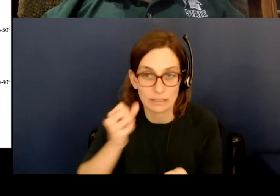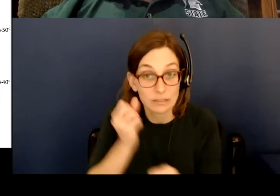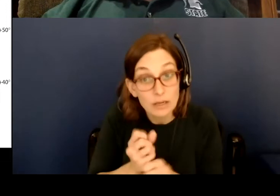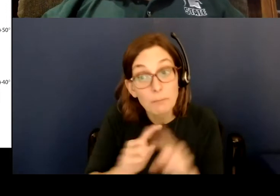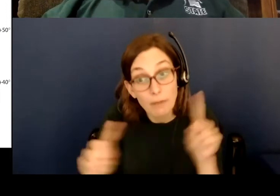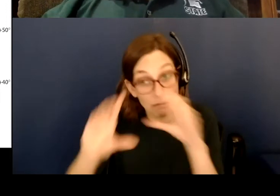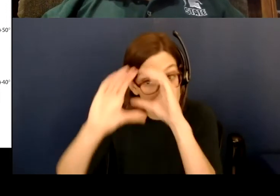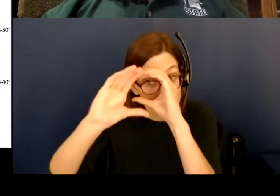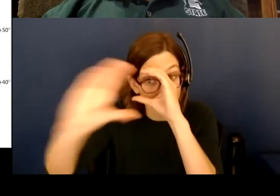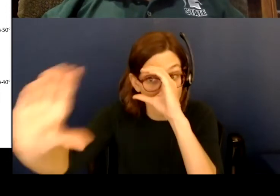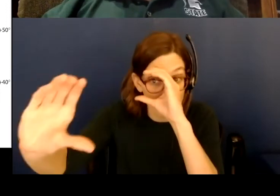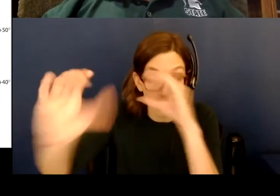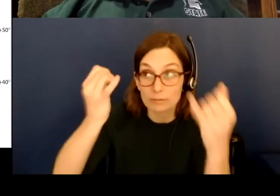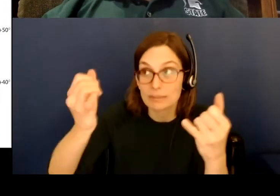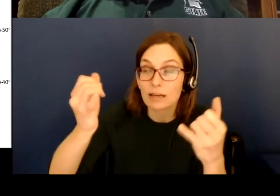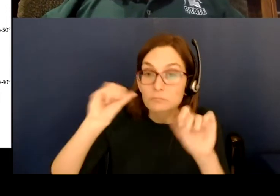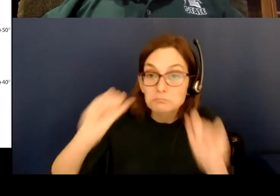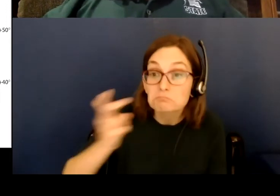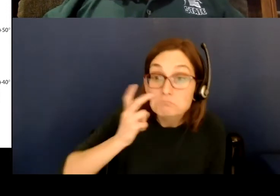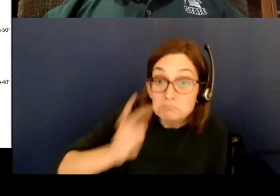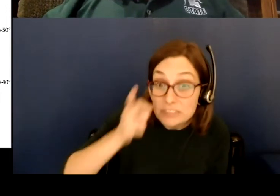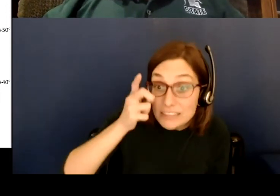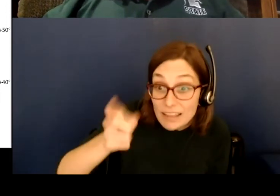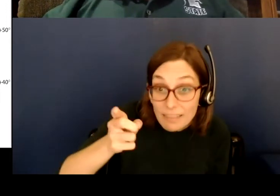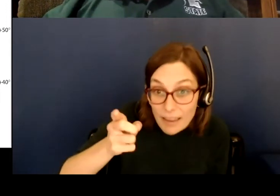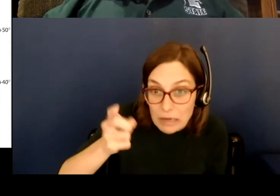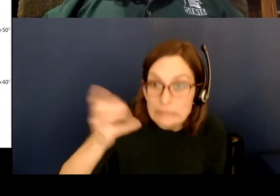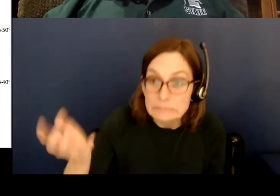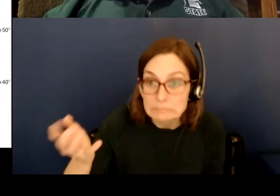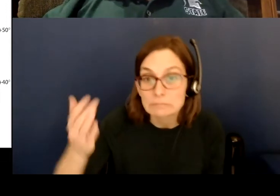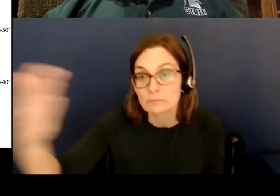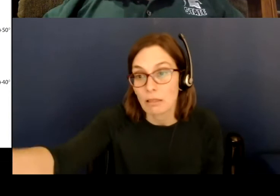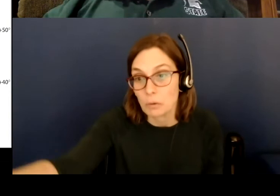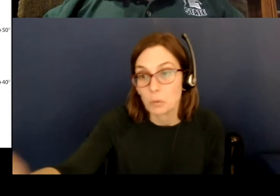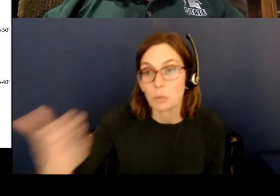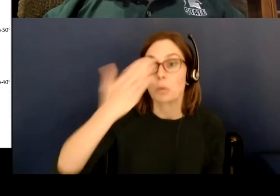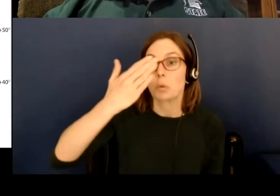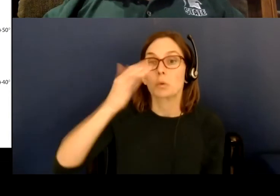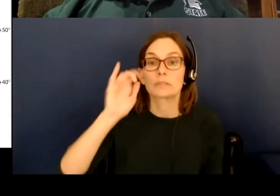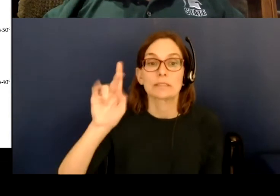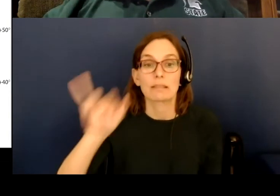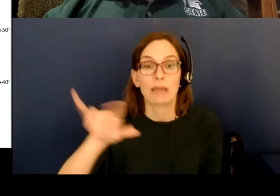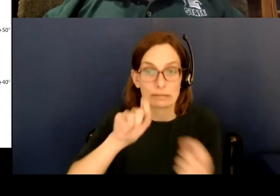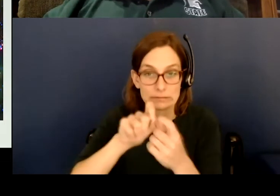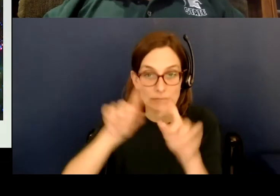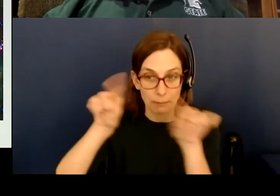telescopes now. Can we see anything there? Well, let's take a closer look at that exact box,